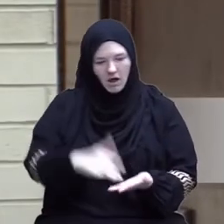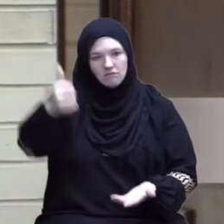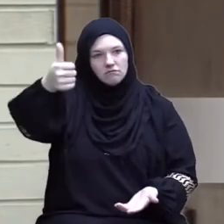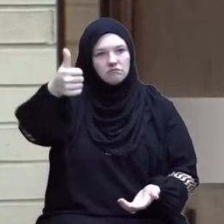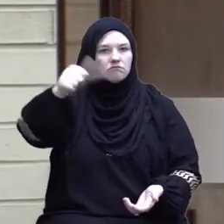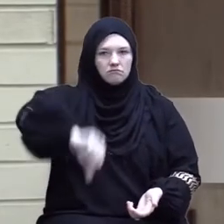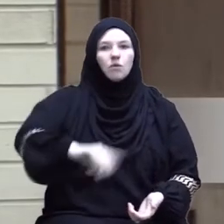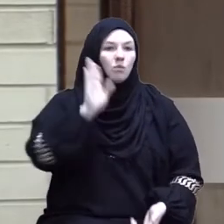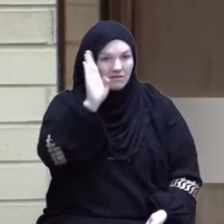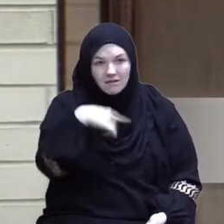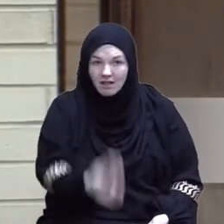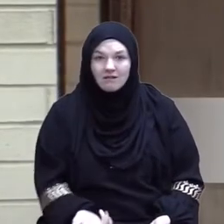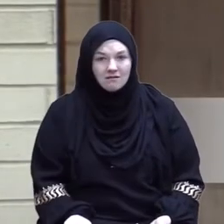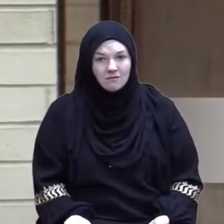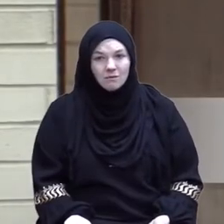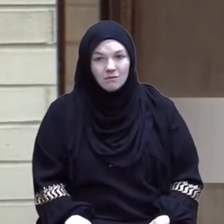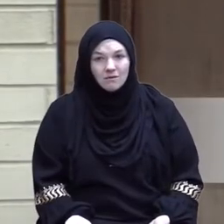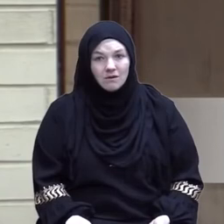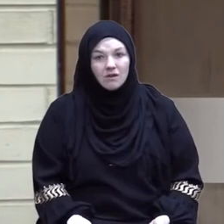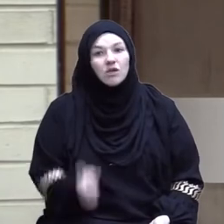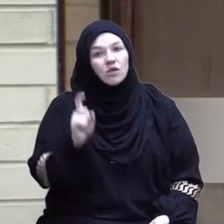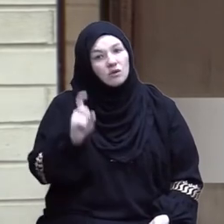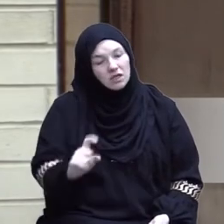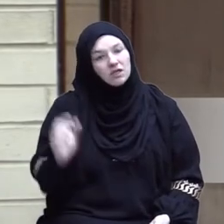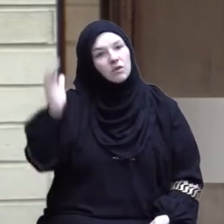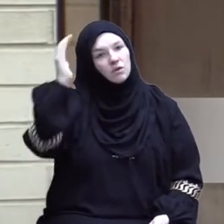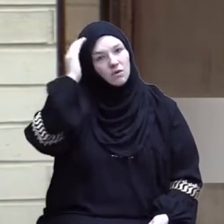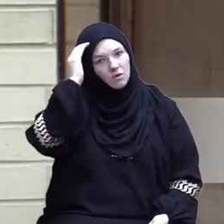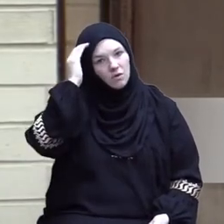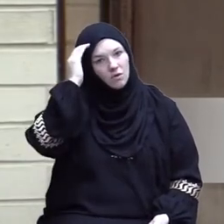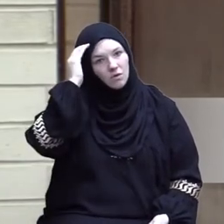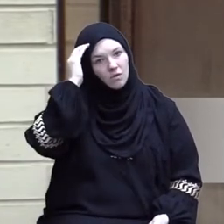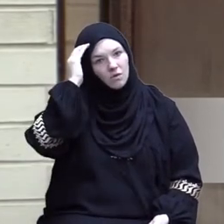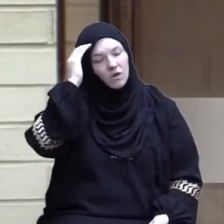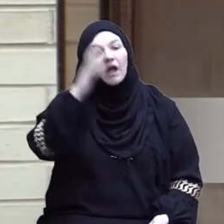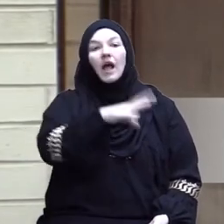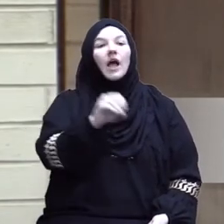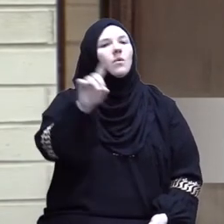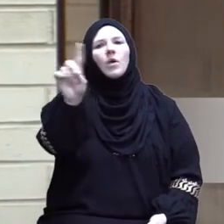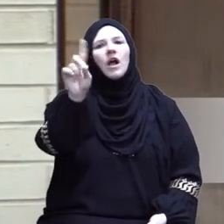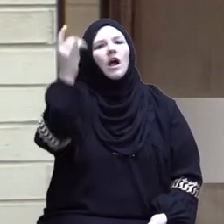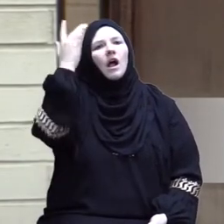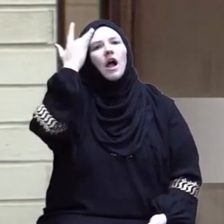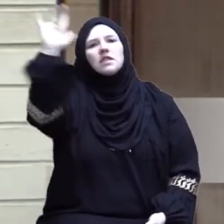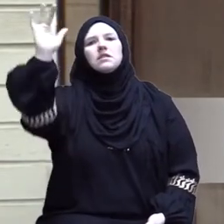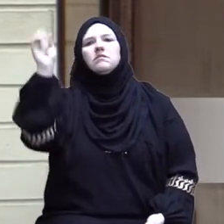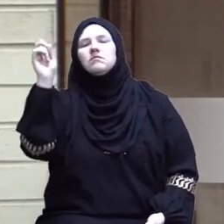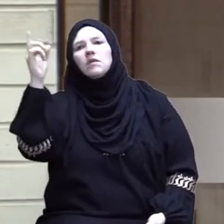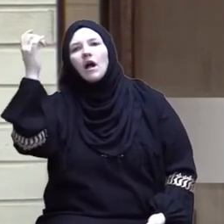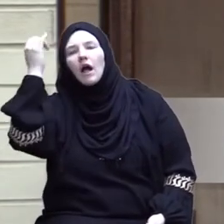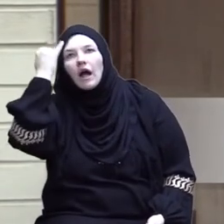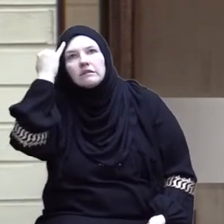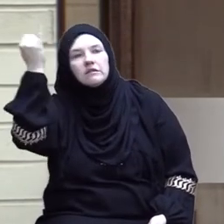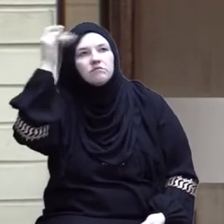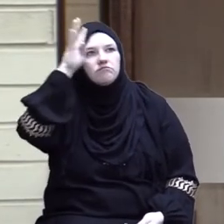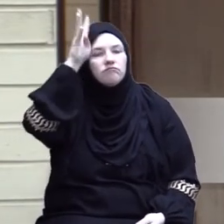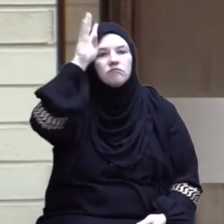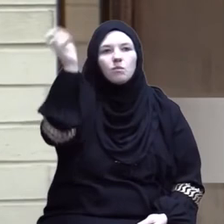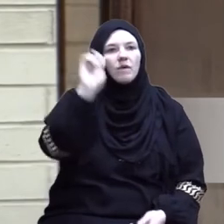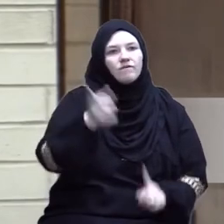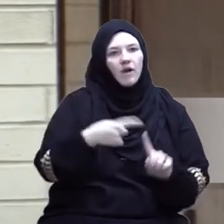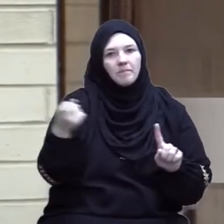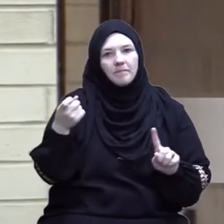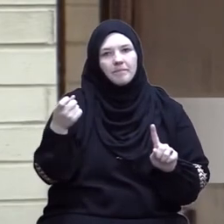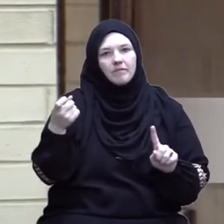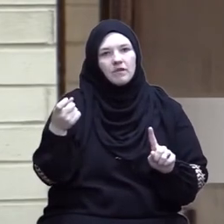I will repeat this. The believer gets his ideas from his faith. Anyone else